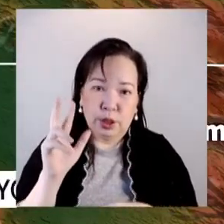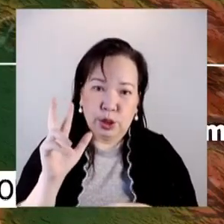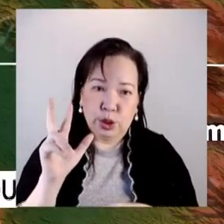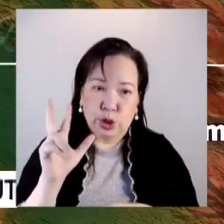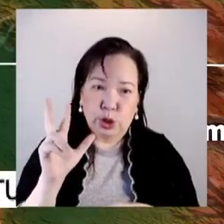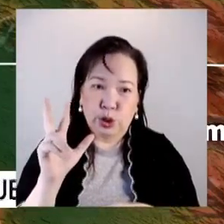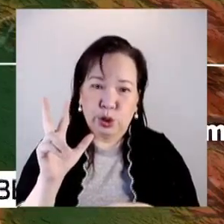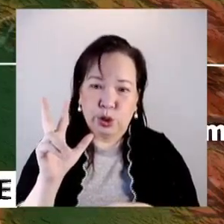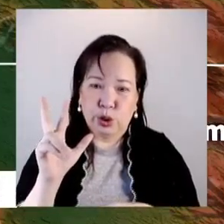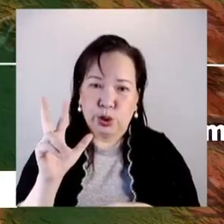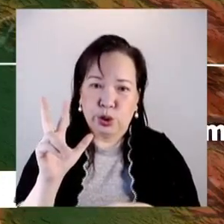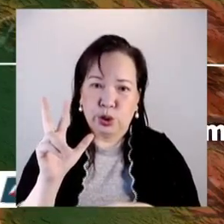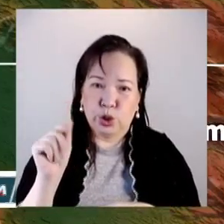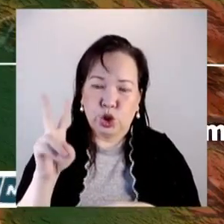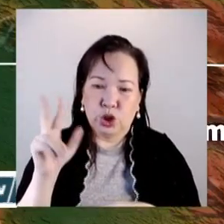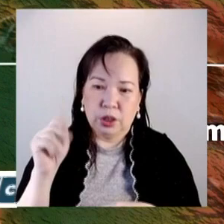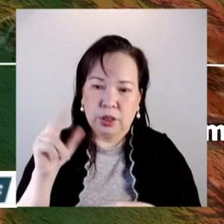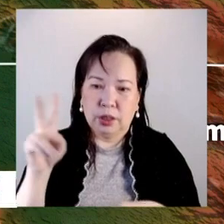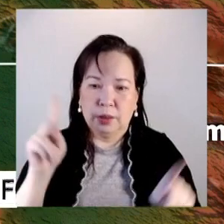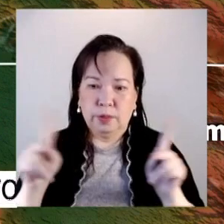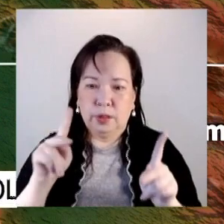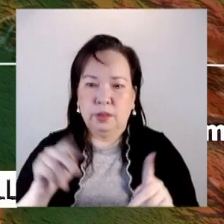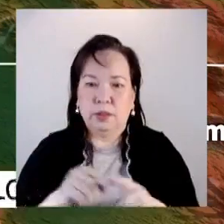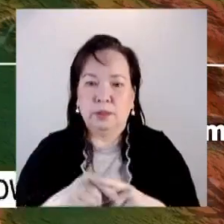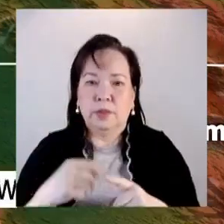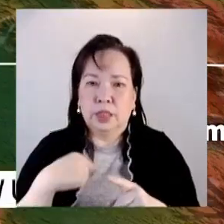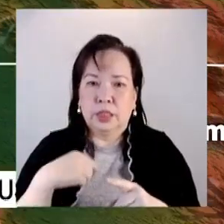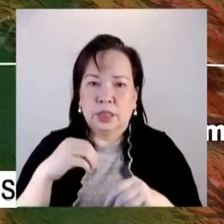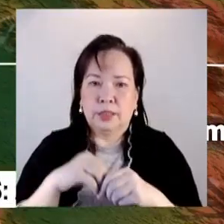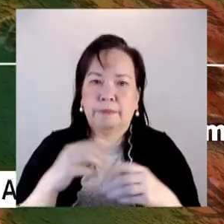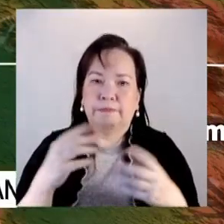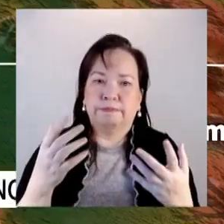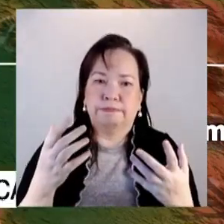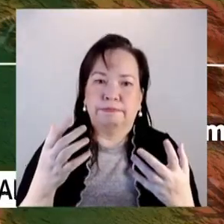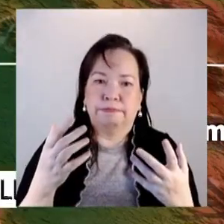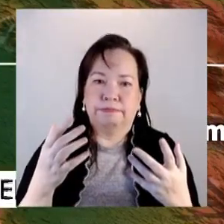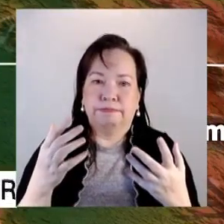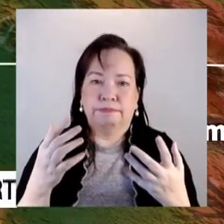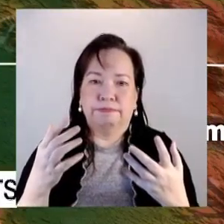these 13 people due to landslides